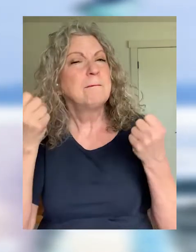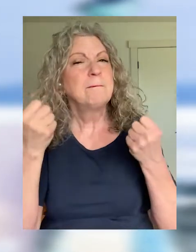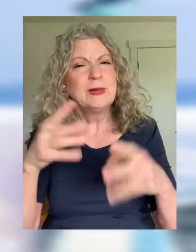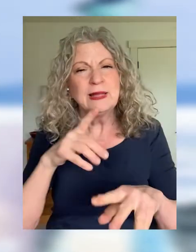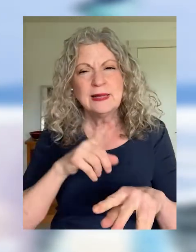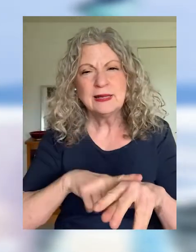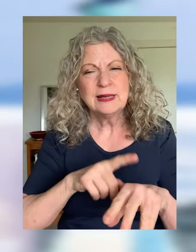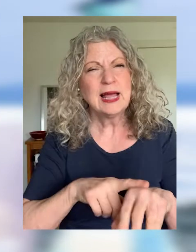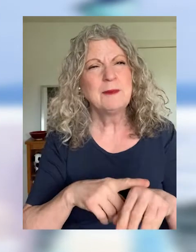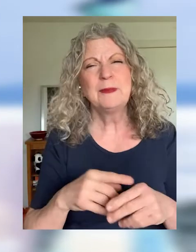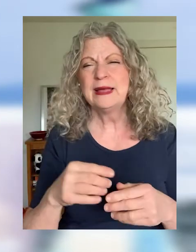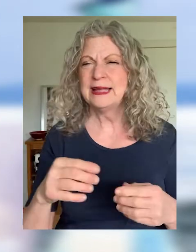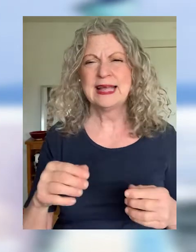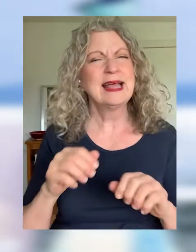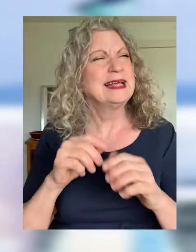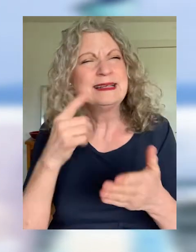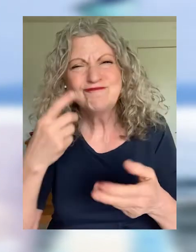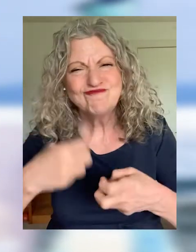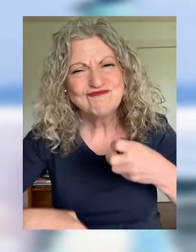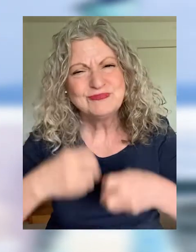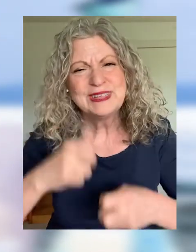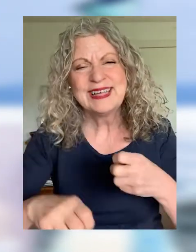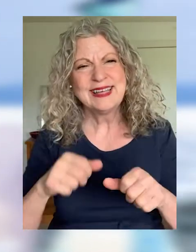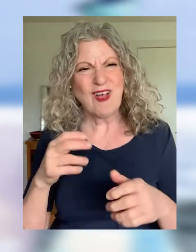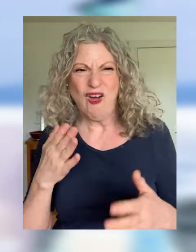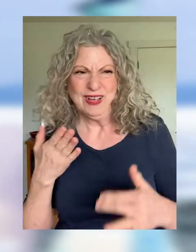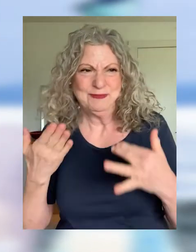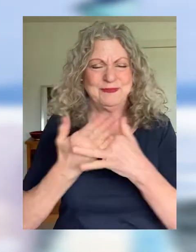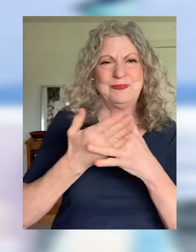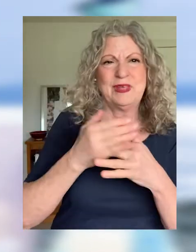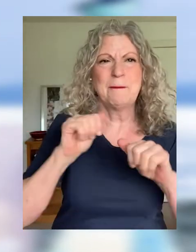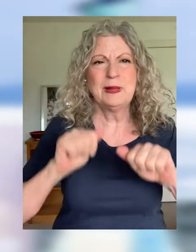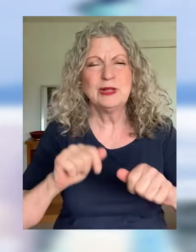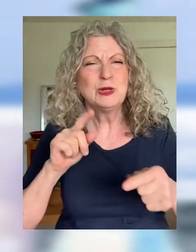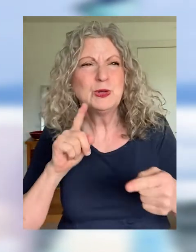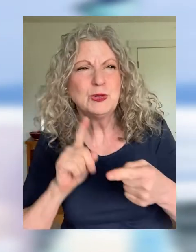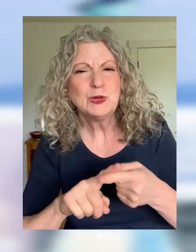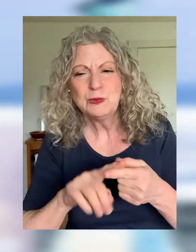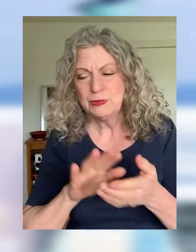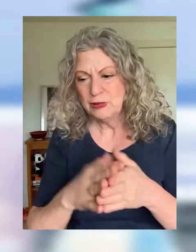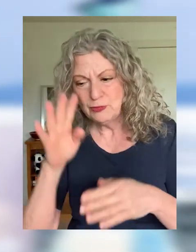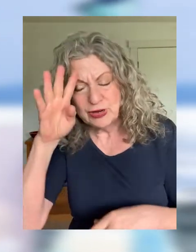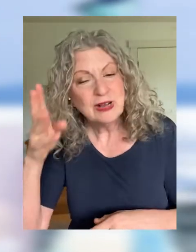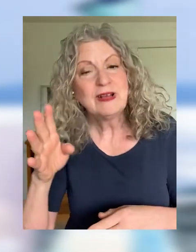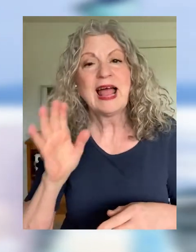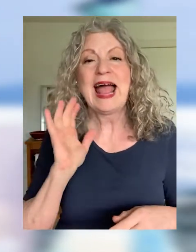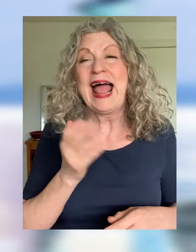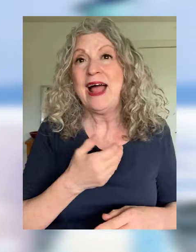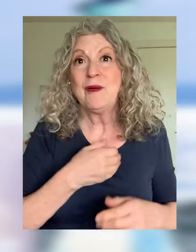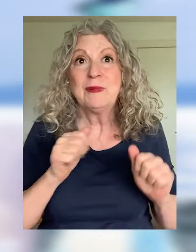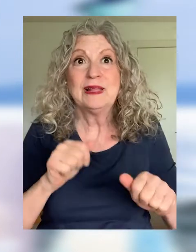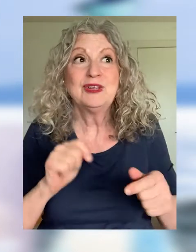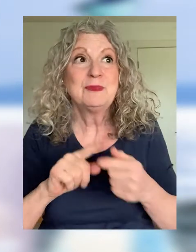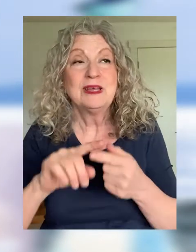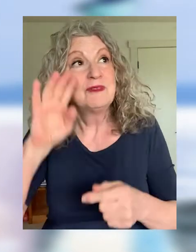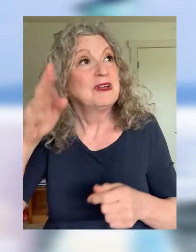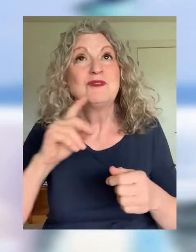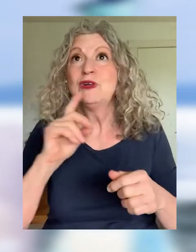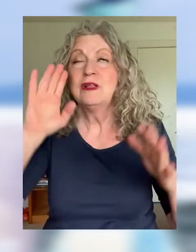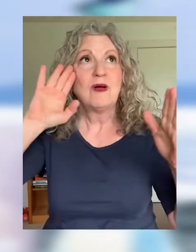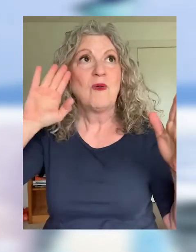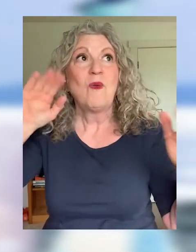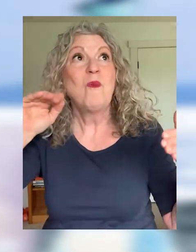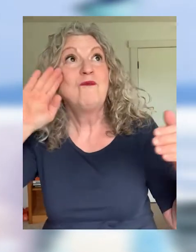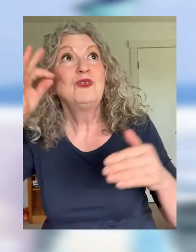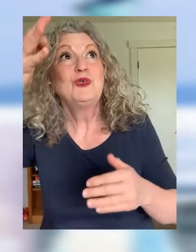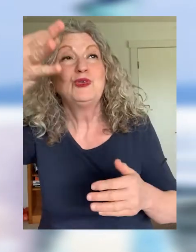Prolonged times of difficulty can impede our ability to stay creative. The picture of our lives is dulled, and a hope for a brighter future